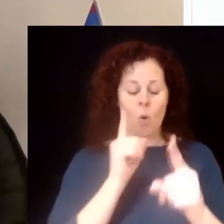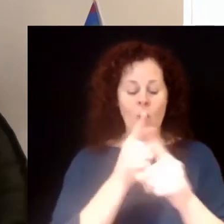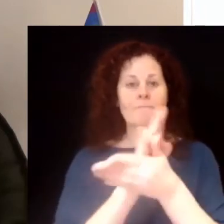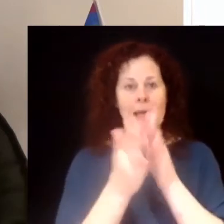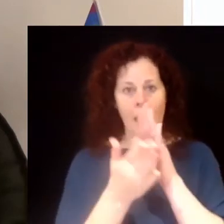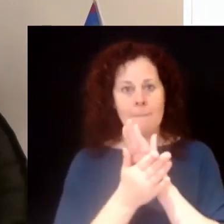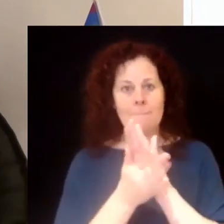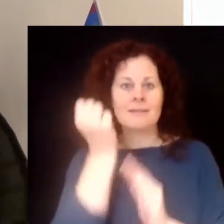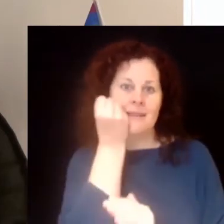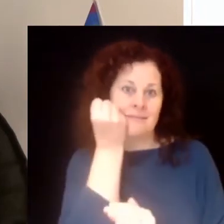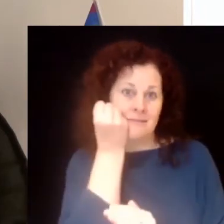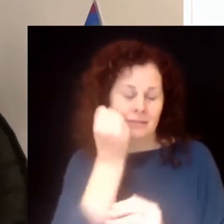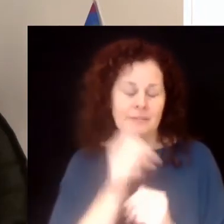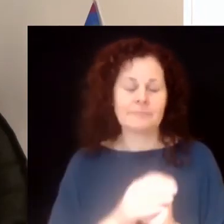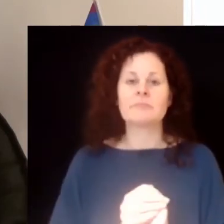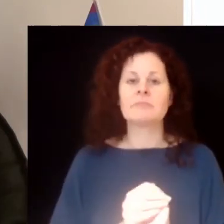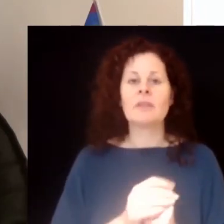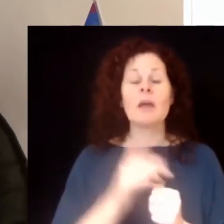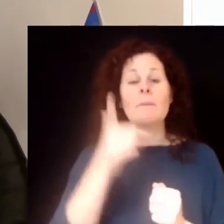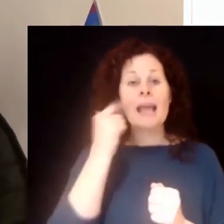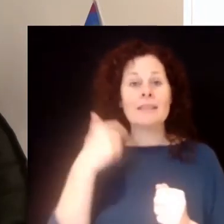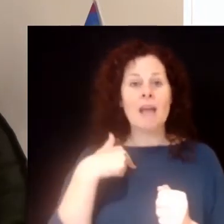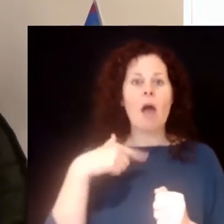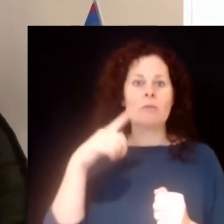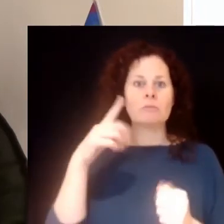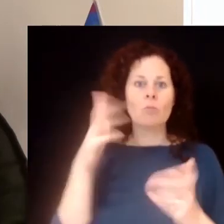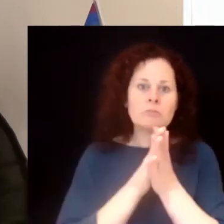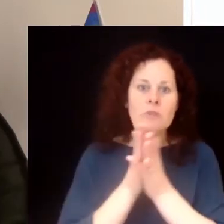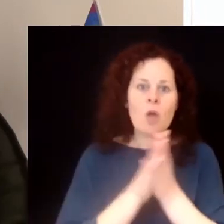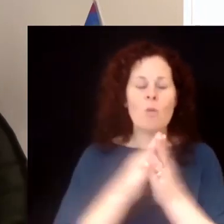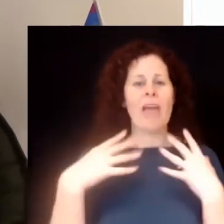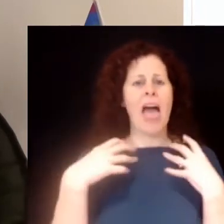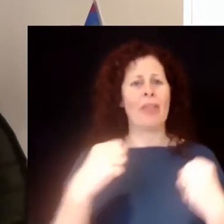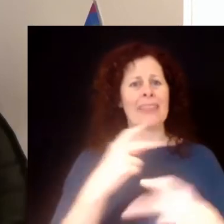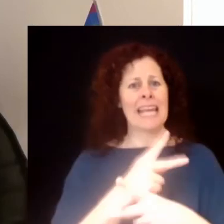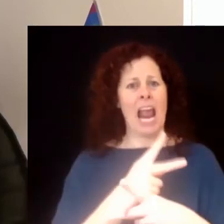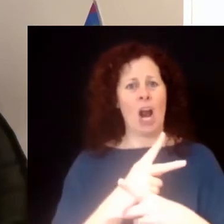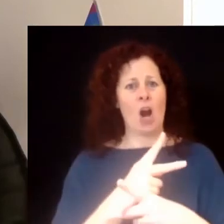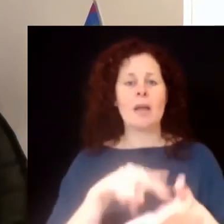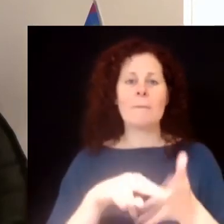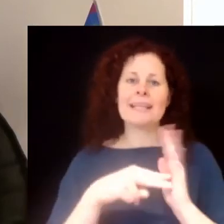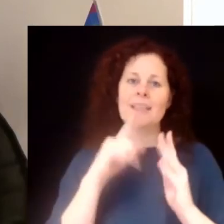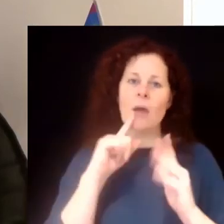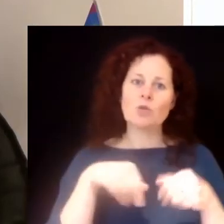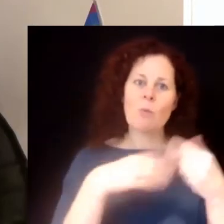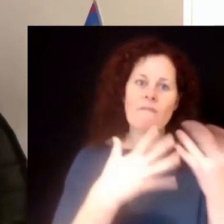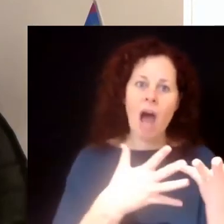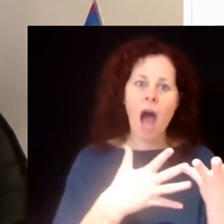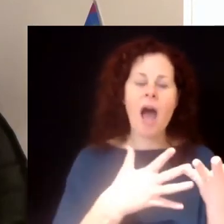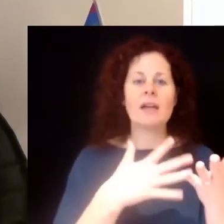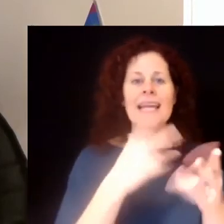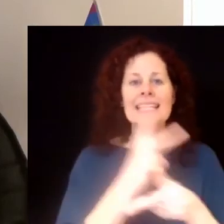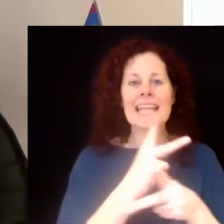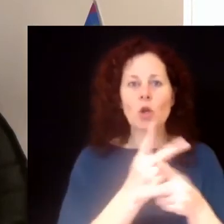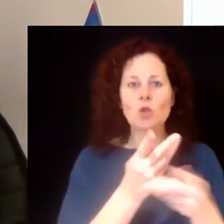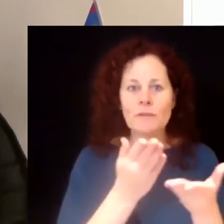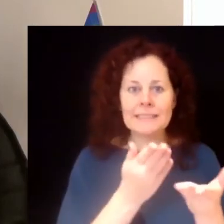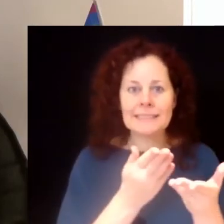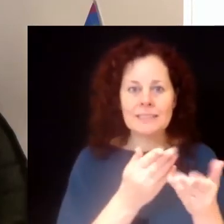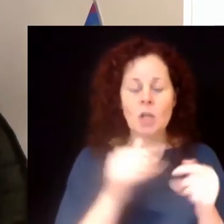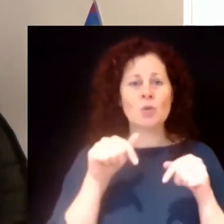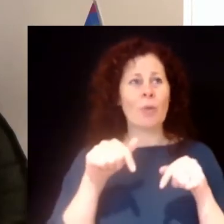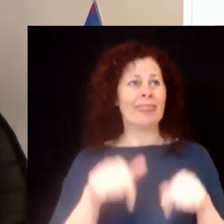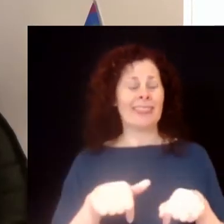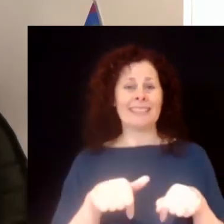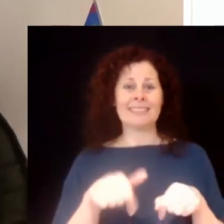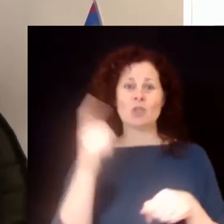social issues within the LGBTQ community and how those issues create barriers for somebody wanting to receive healthcare. My goal is to obtain a DMD